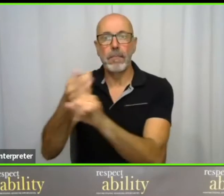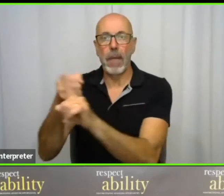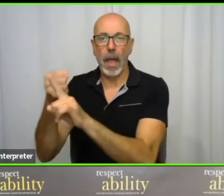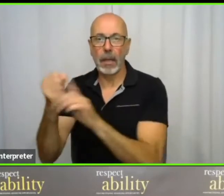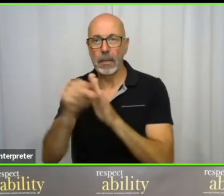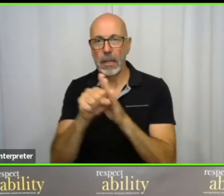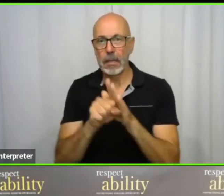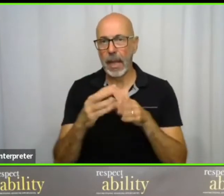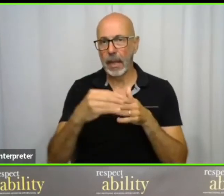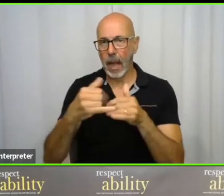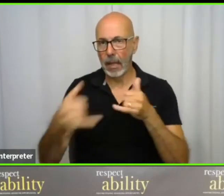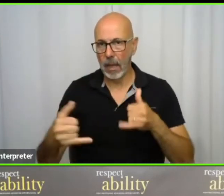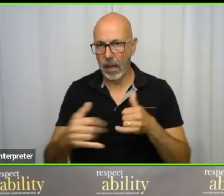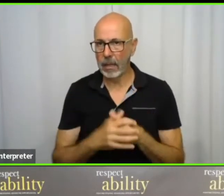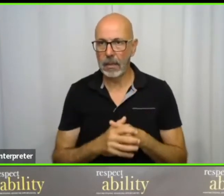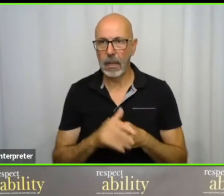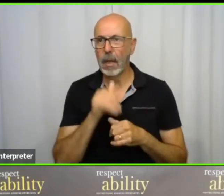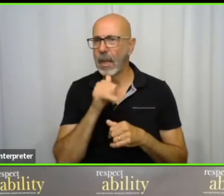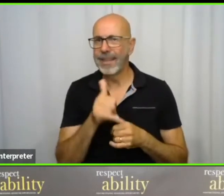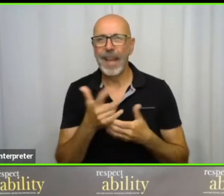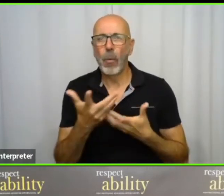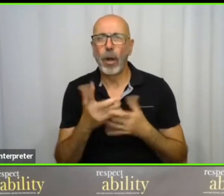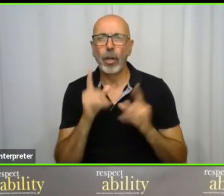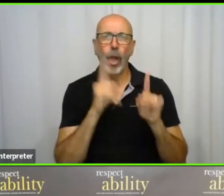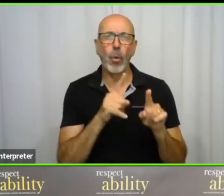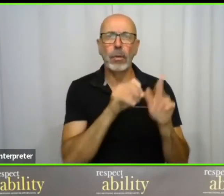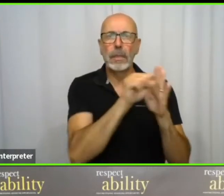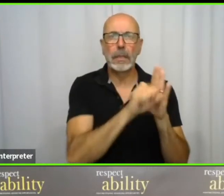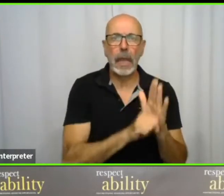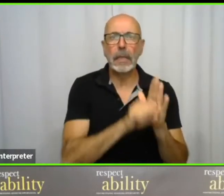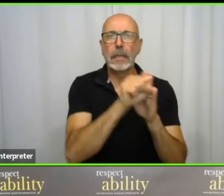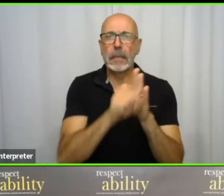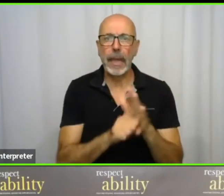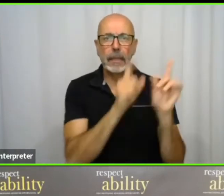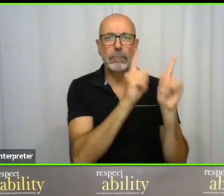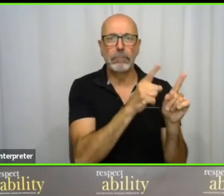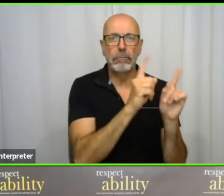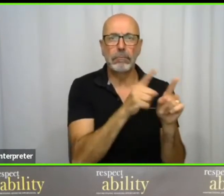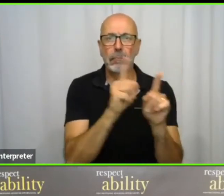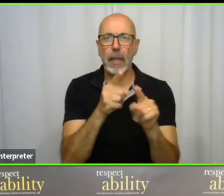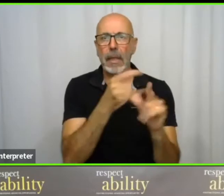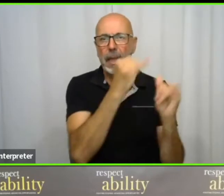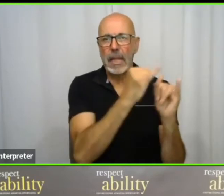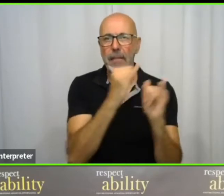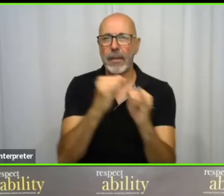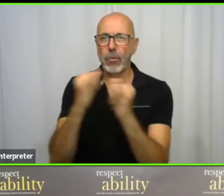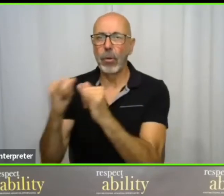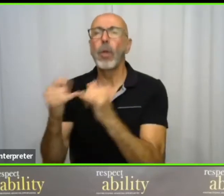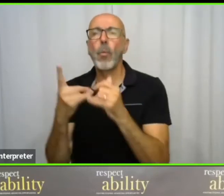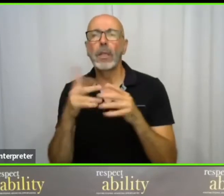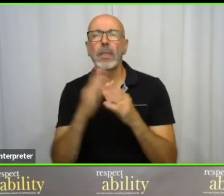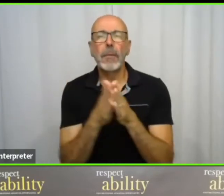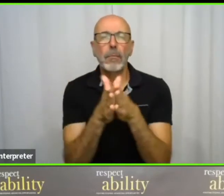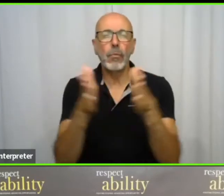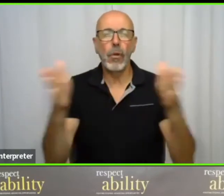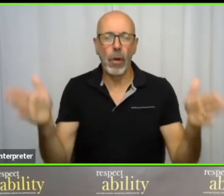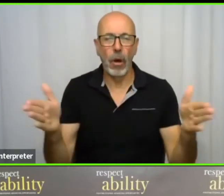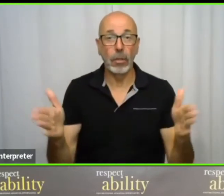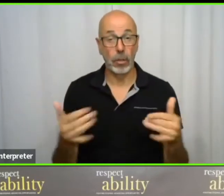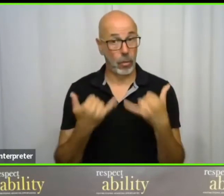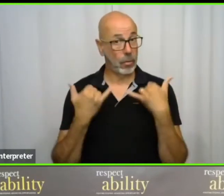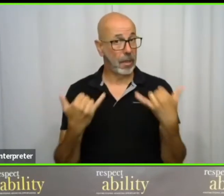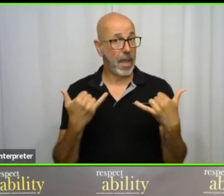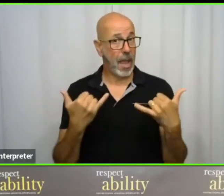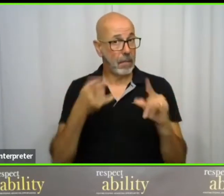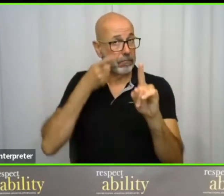to needing to go state by state. So that's why I like to say yes and. But what we really want today